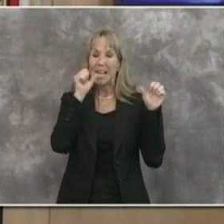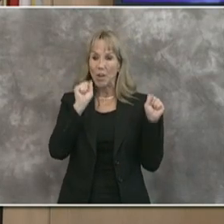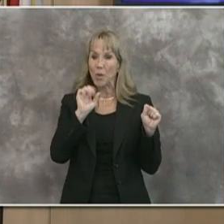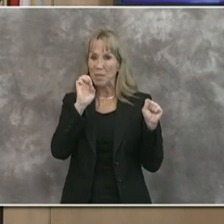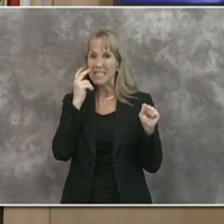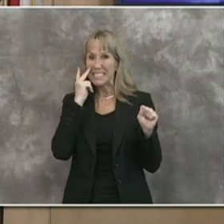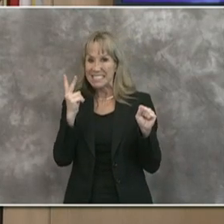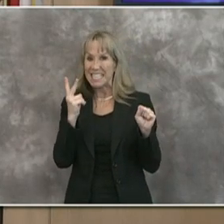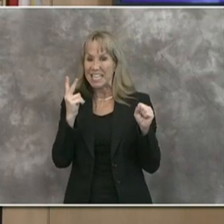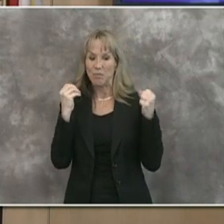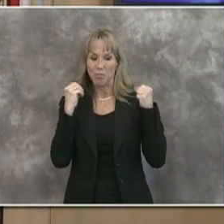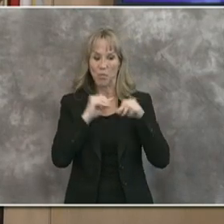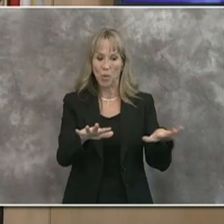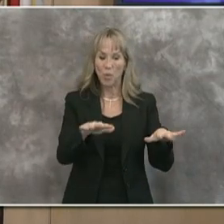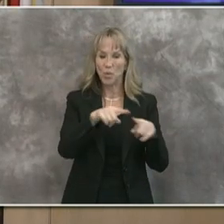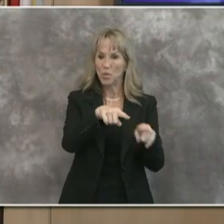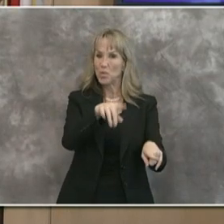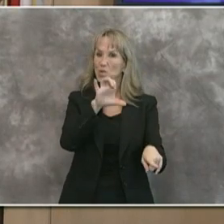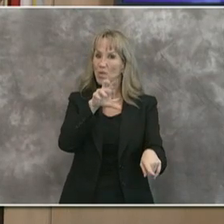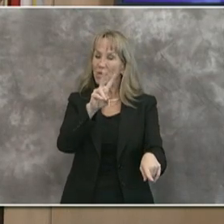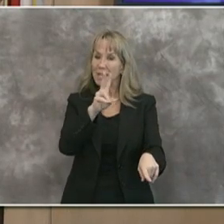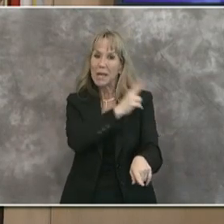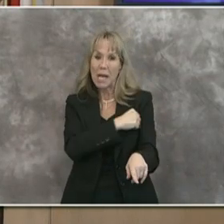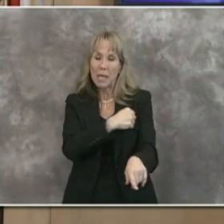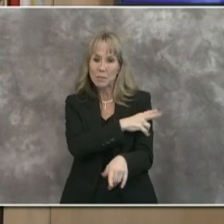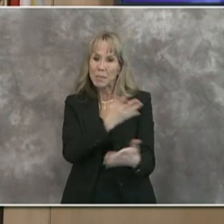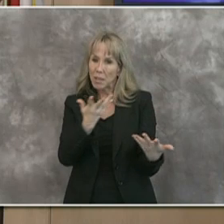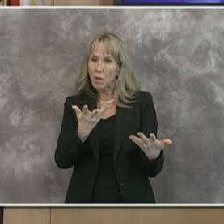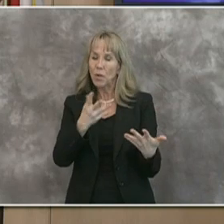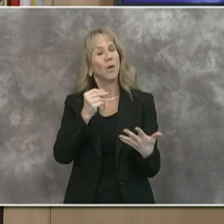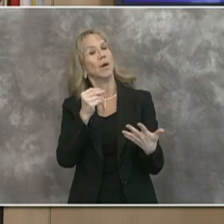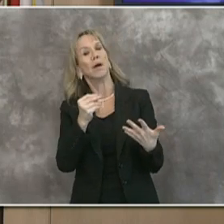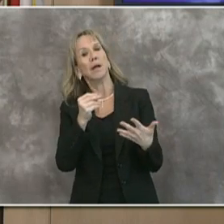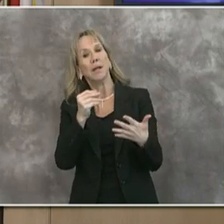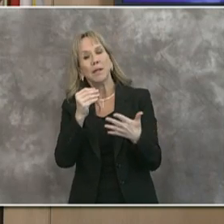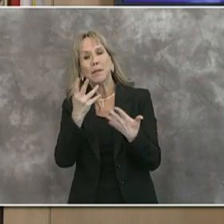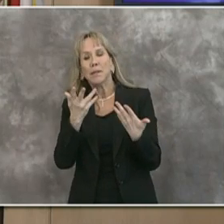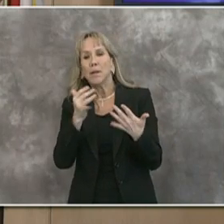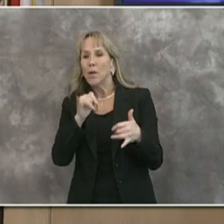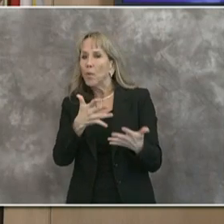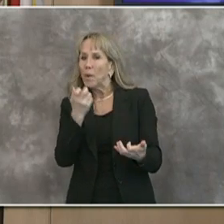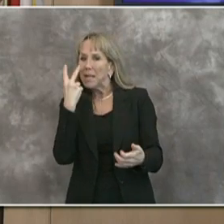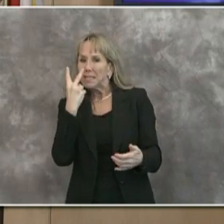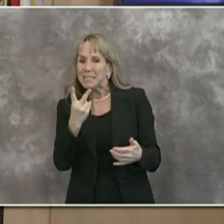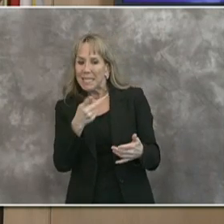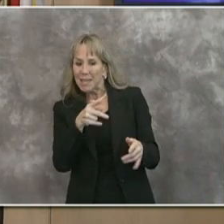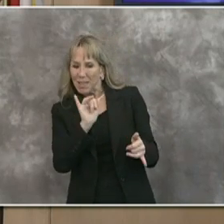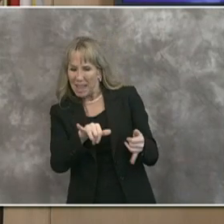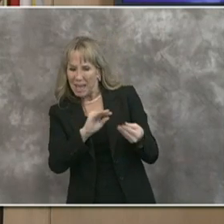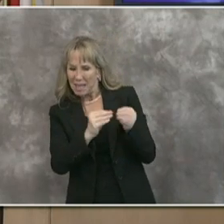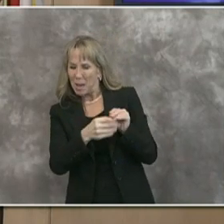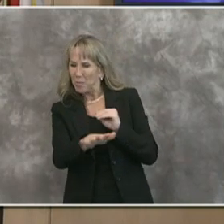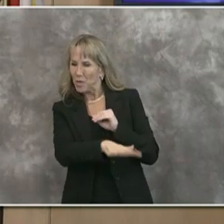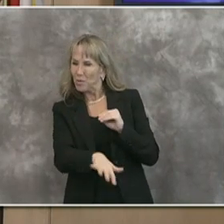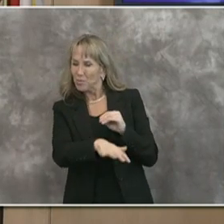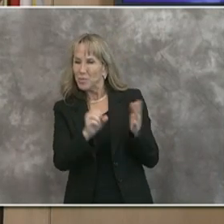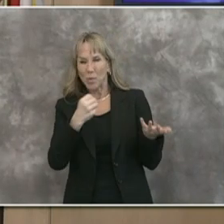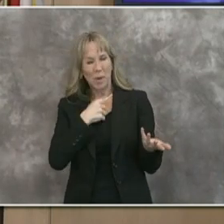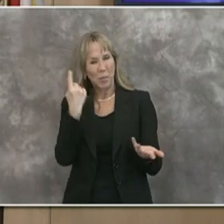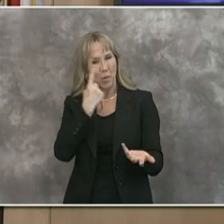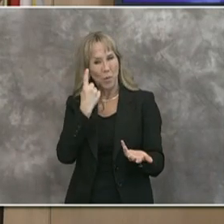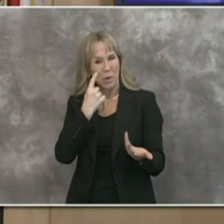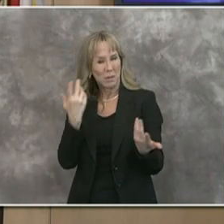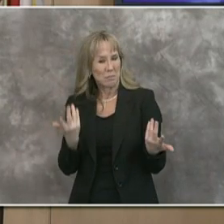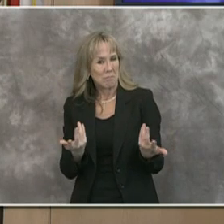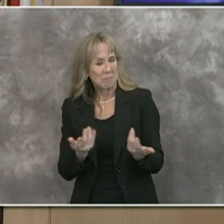cases in their Chula Vista hospital, specifically when you isolate that south part of the county and look at those metrics. So I just want to ask, do